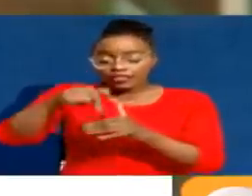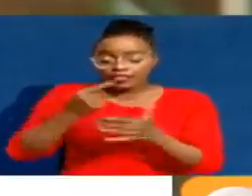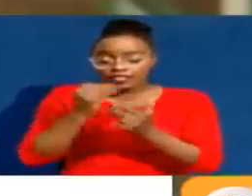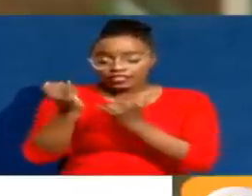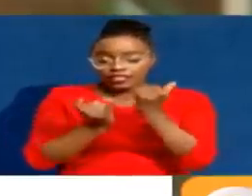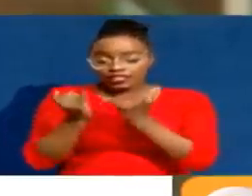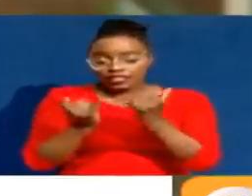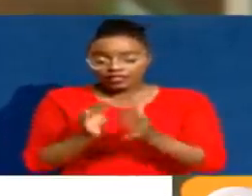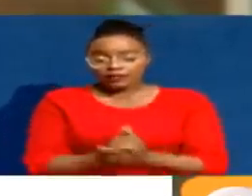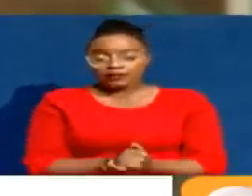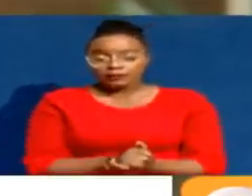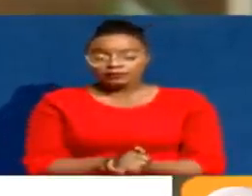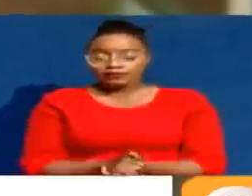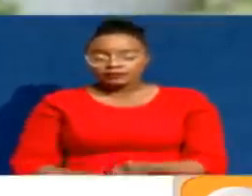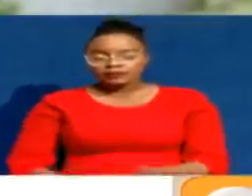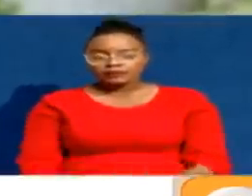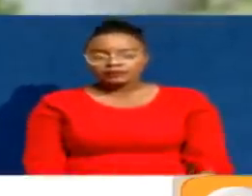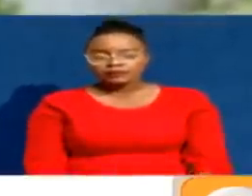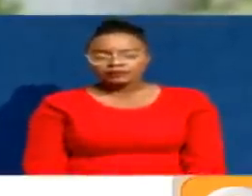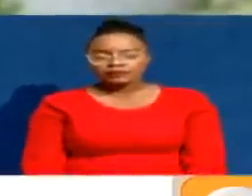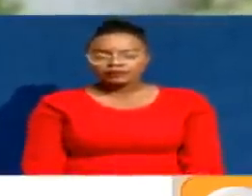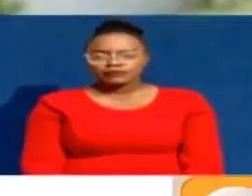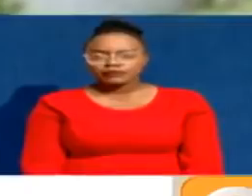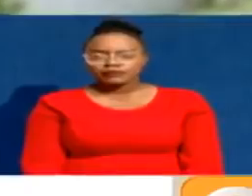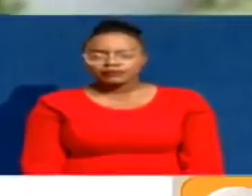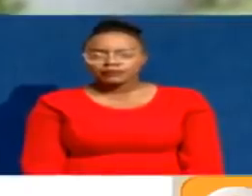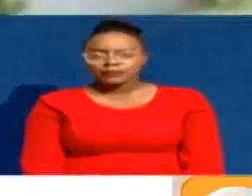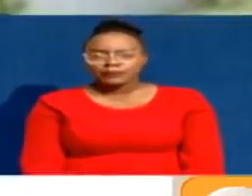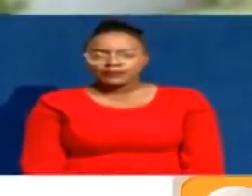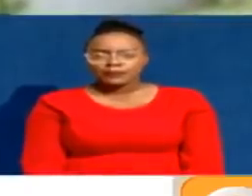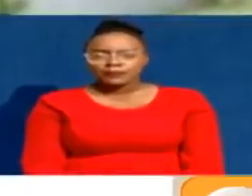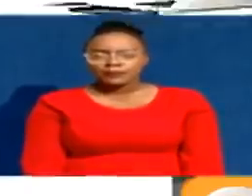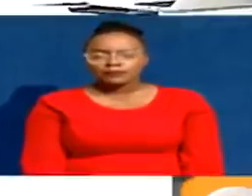Saturday. Stephen Leto, Citizen TV, Nairobi.